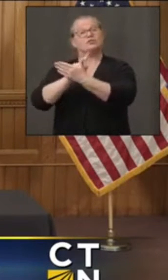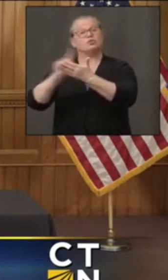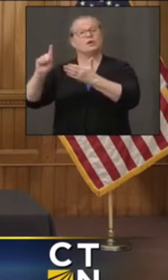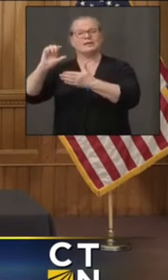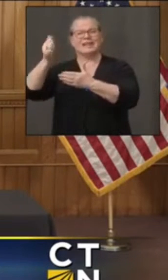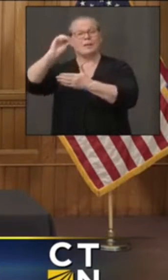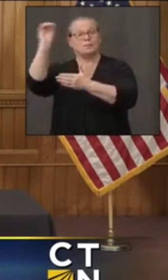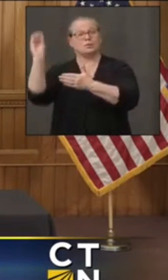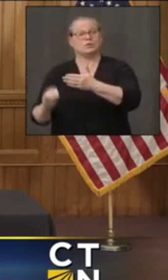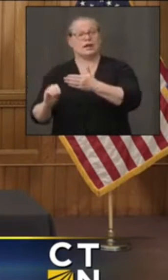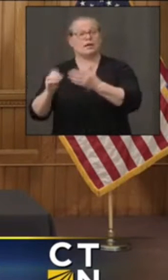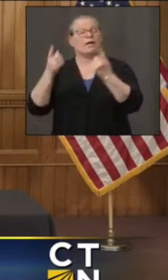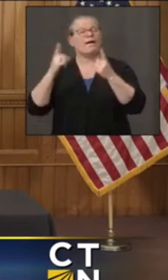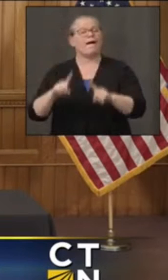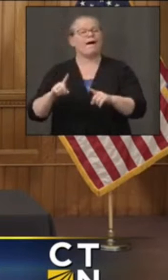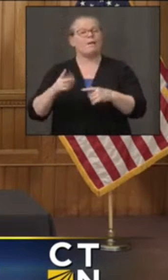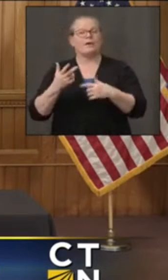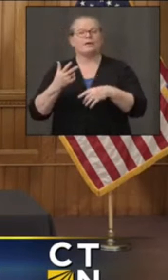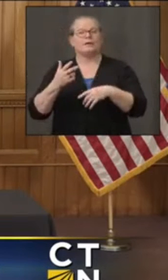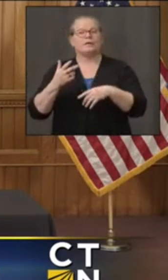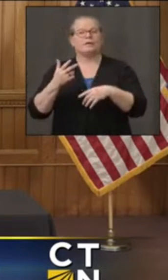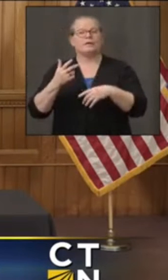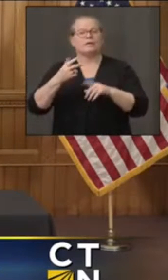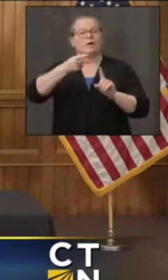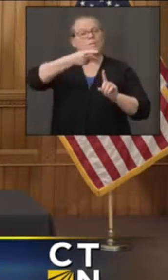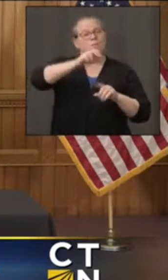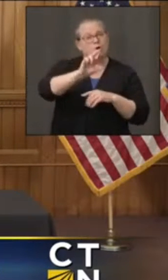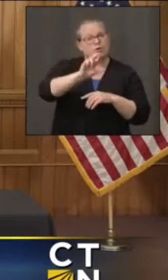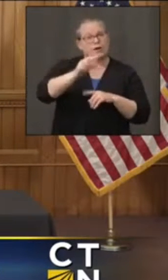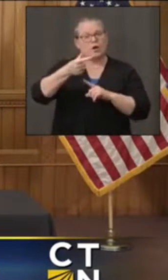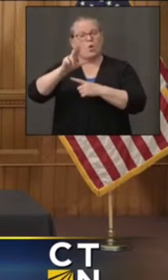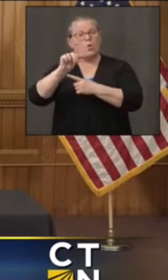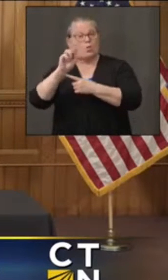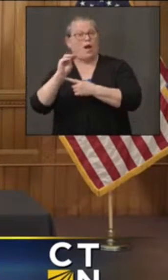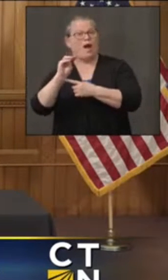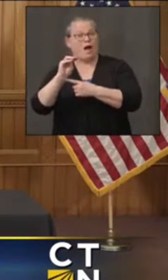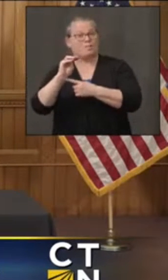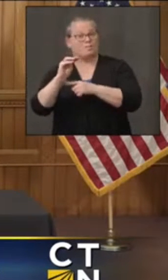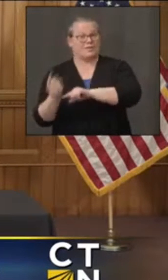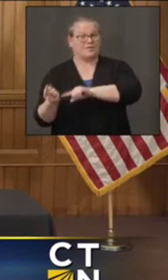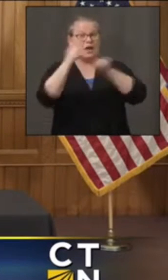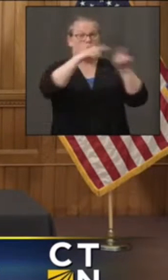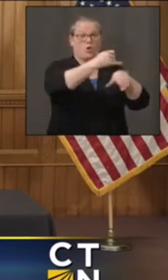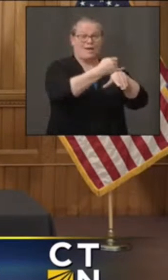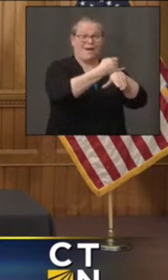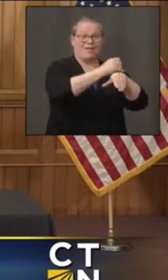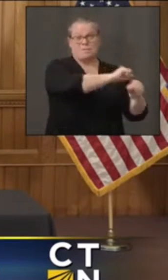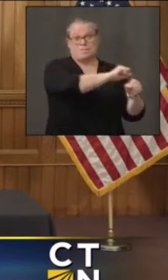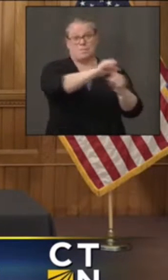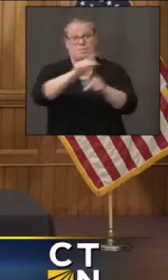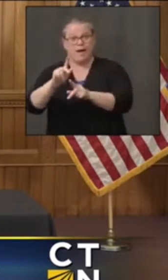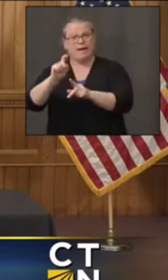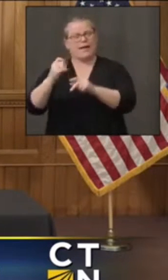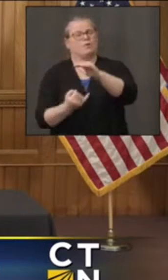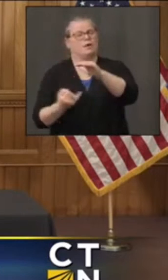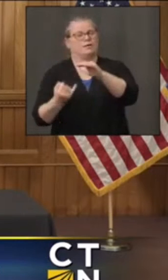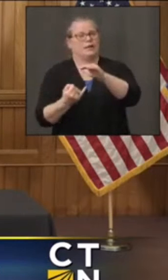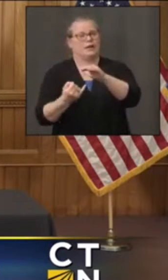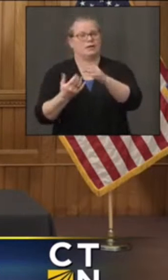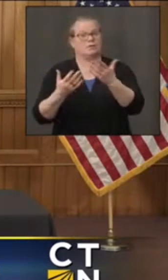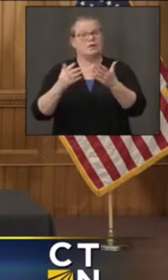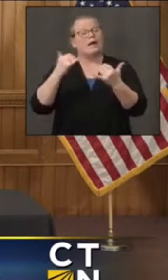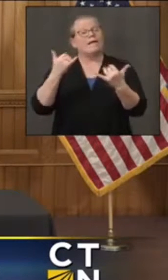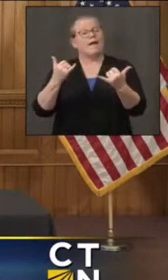Guam, where people would have to quarantine after visiting. Has anybody run the numbers to say, with the new metrics that